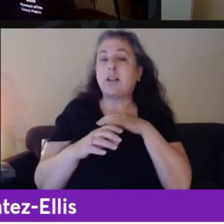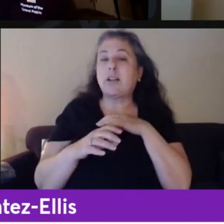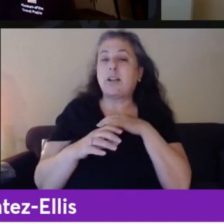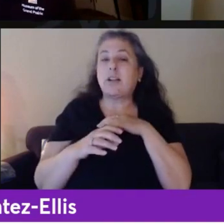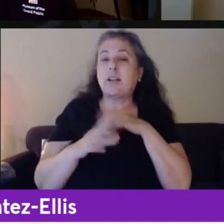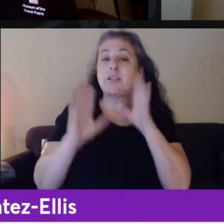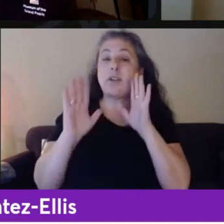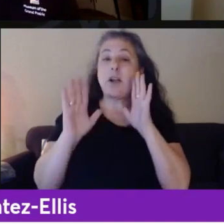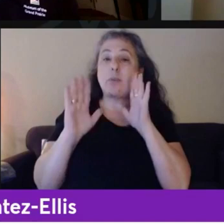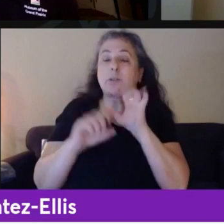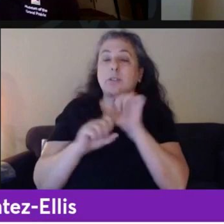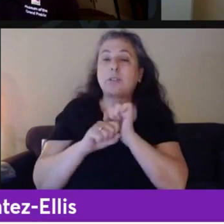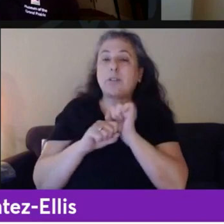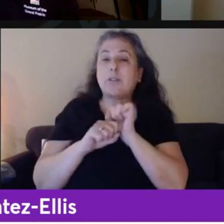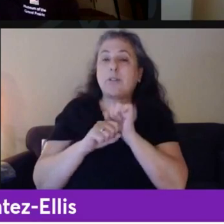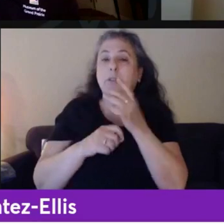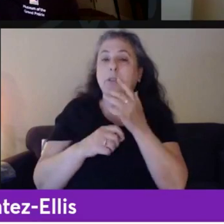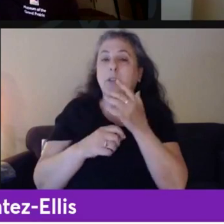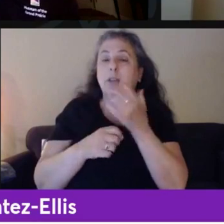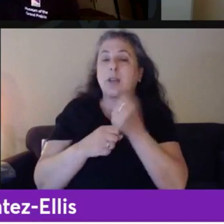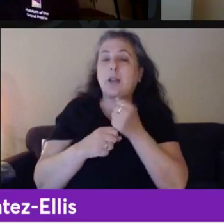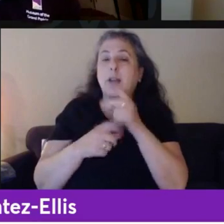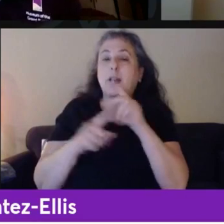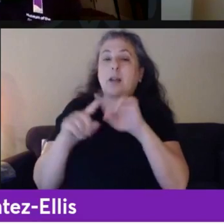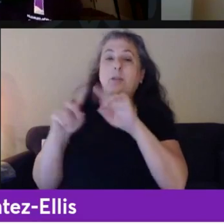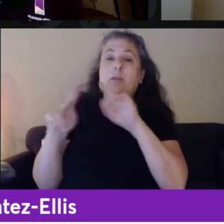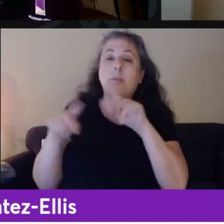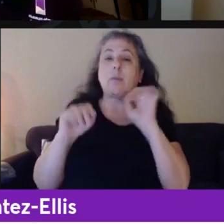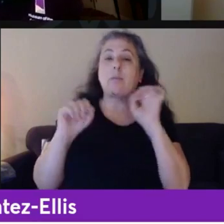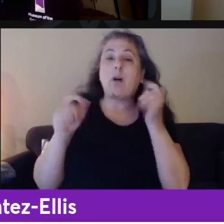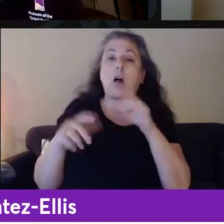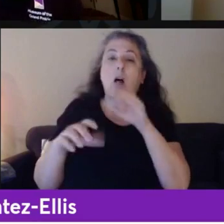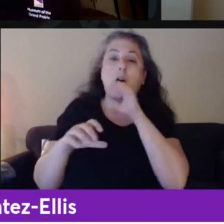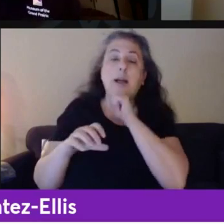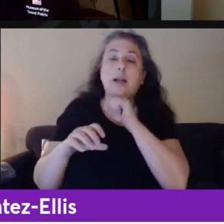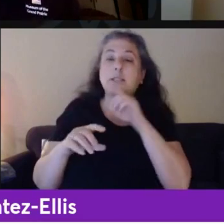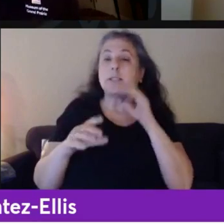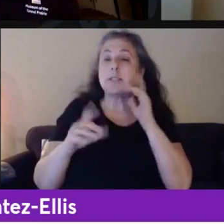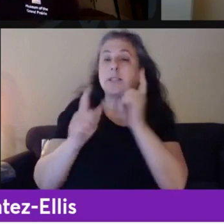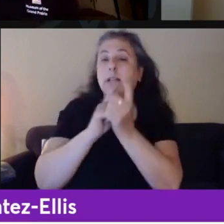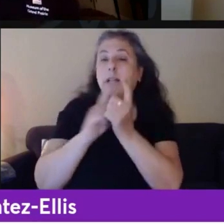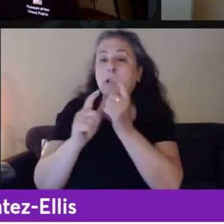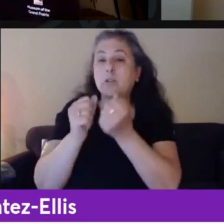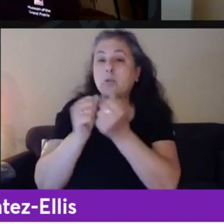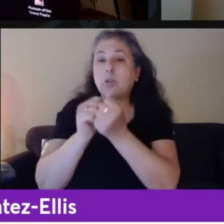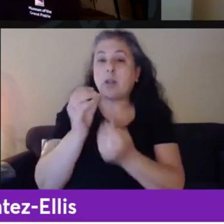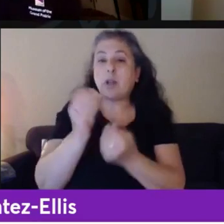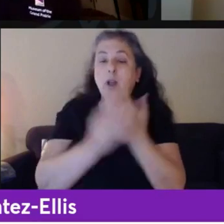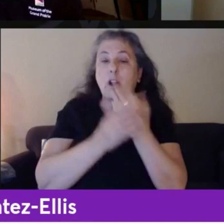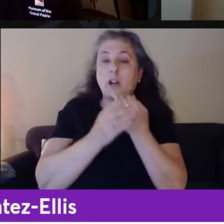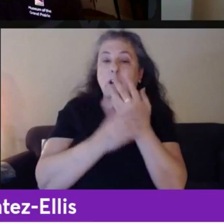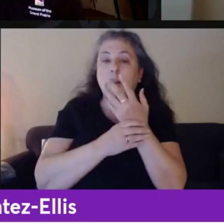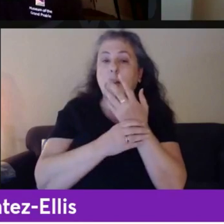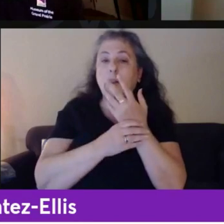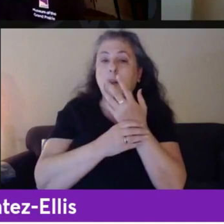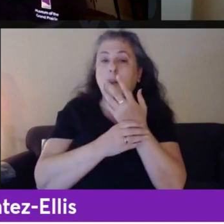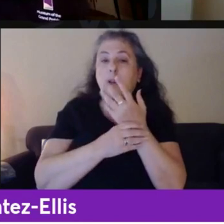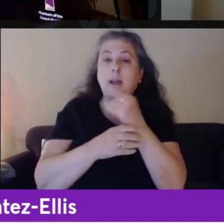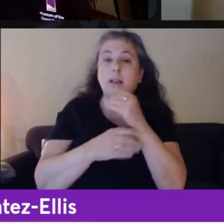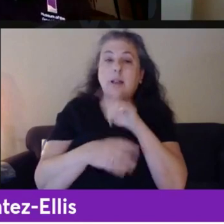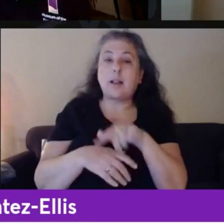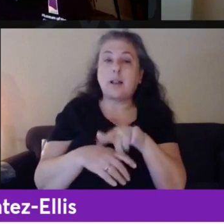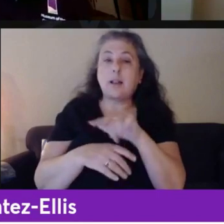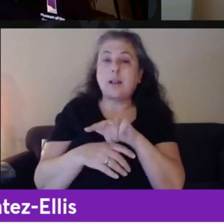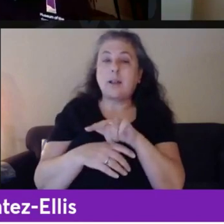phenomenal job in getting folks of all ages interacting with gardening and the land, and a